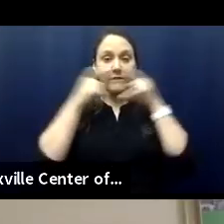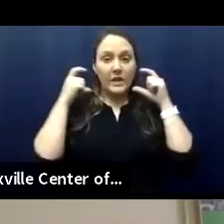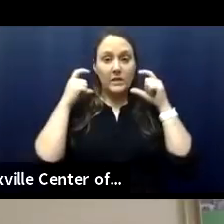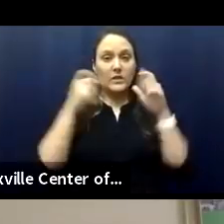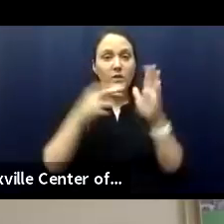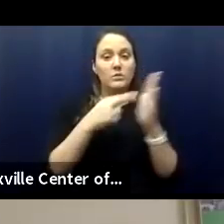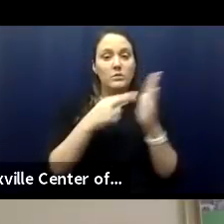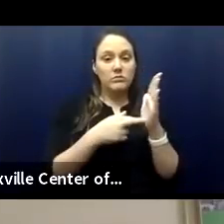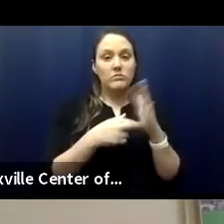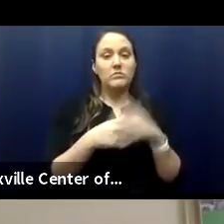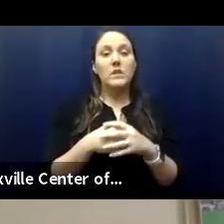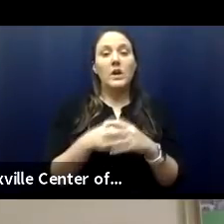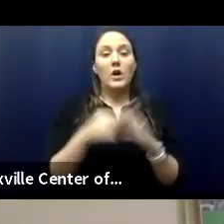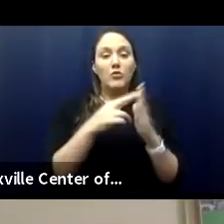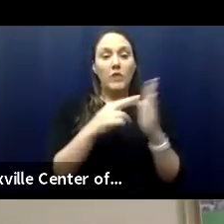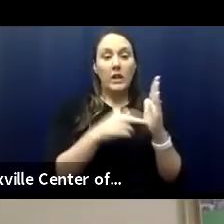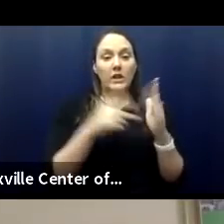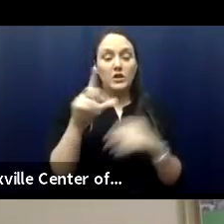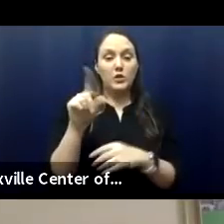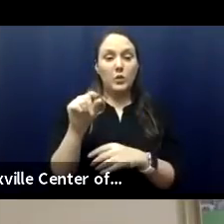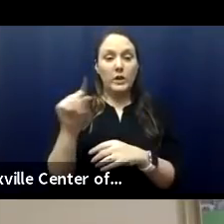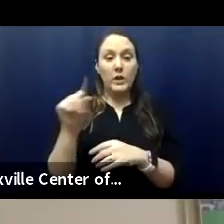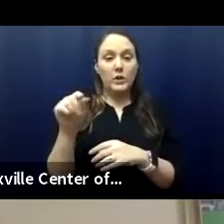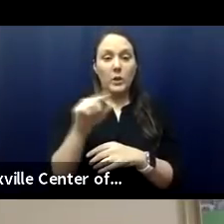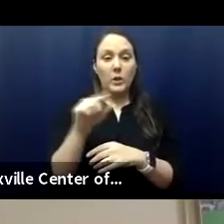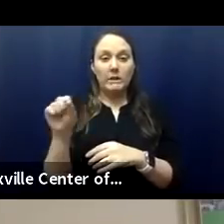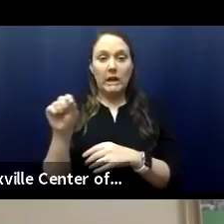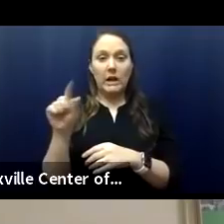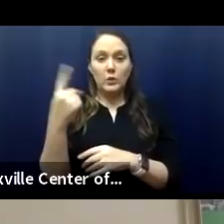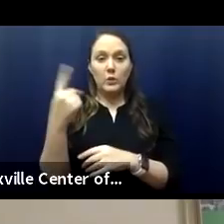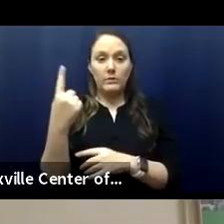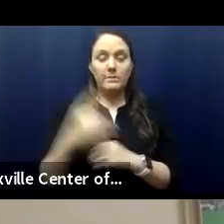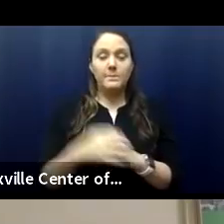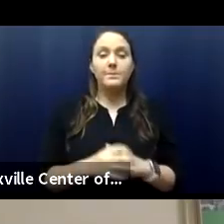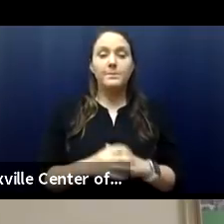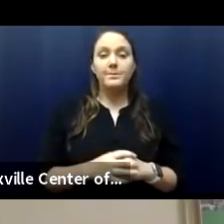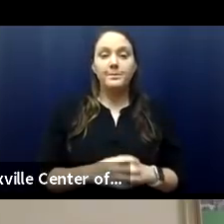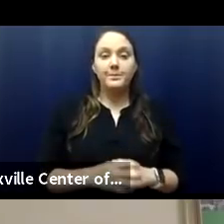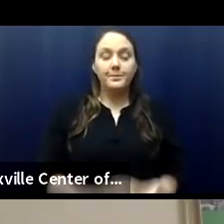which is regulation 2020-1.